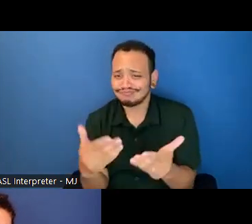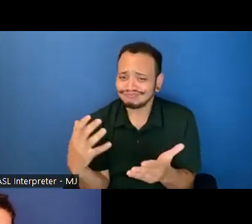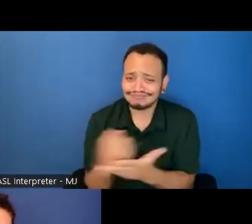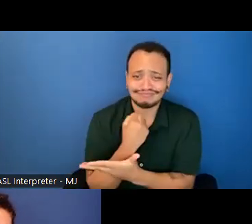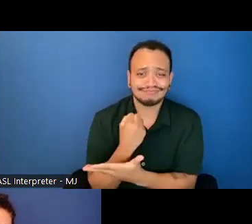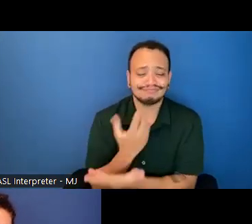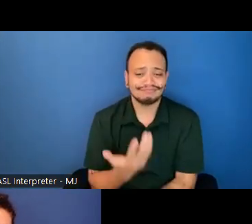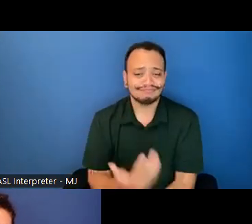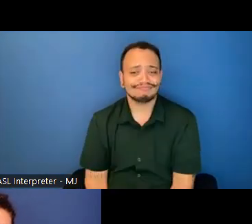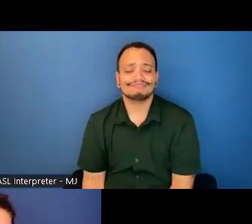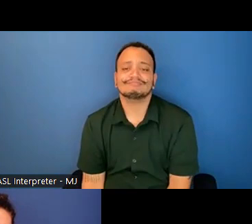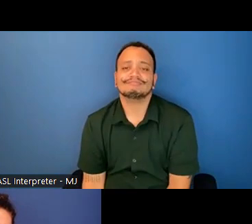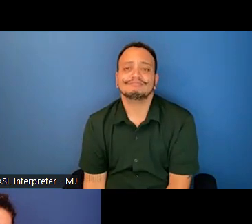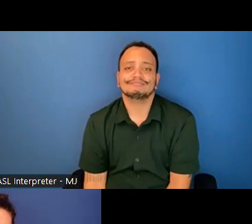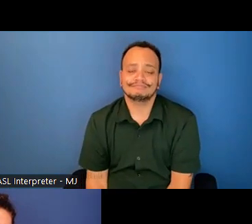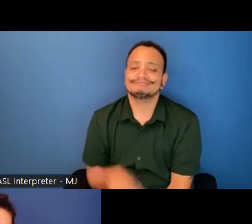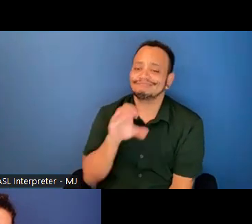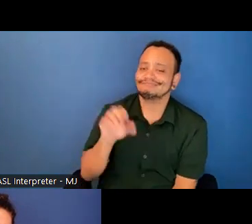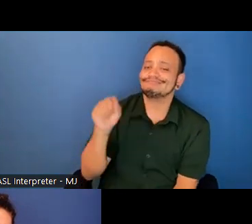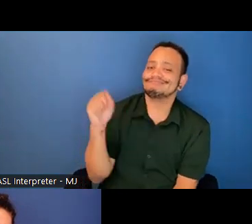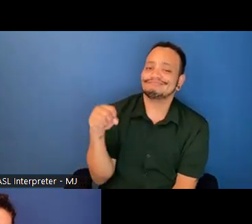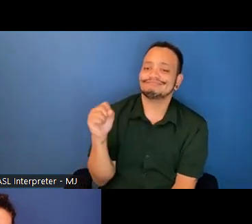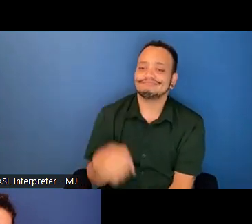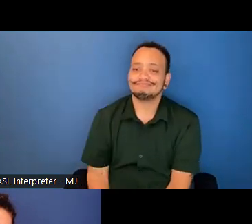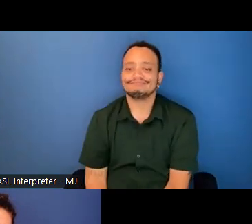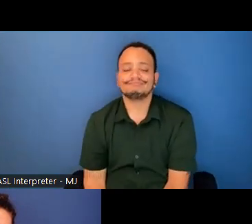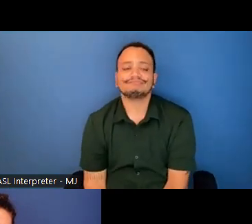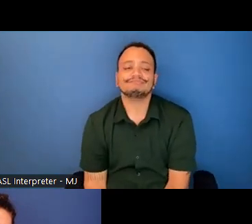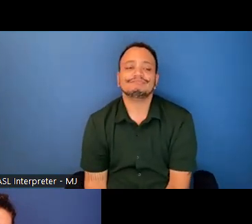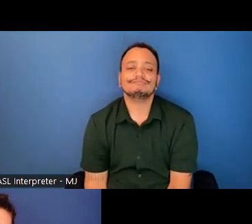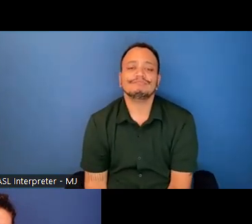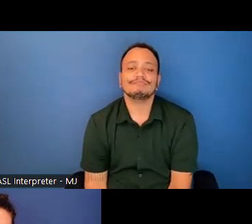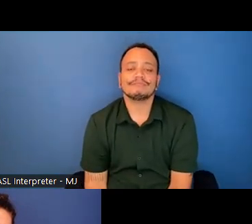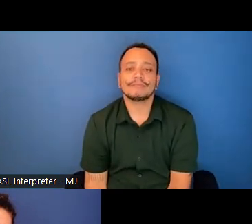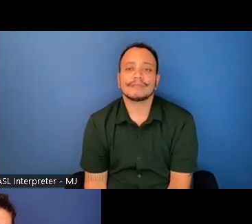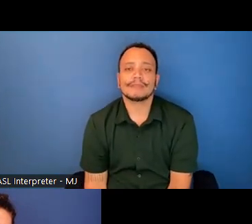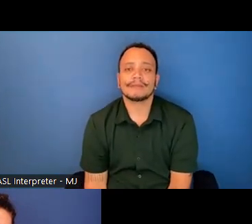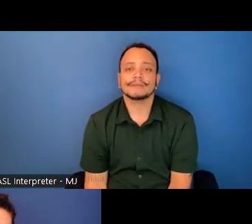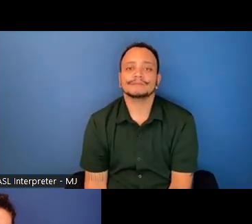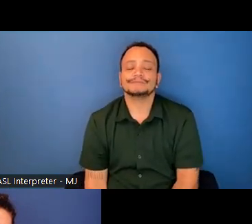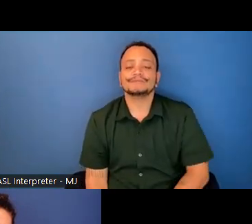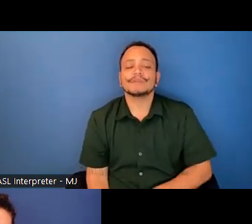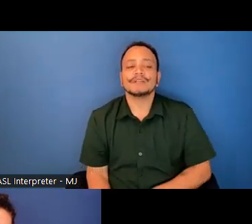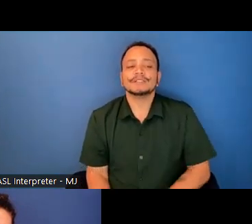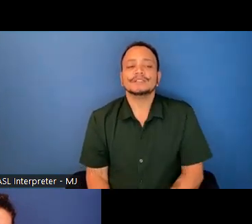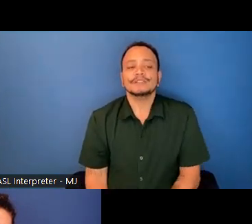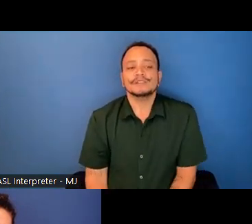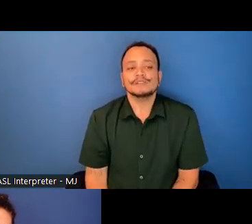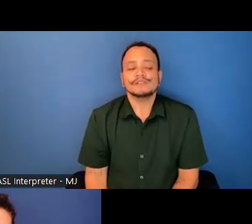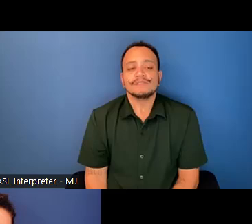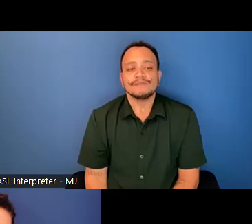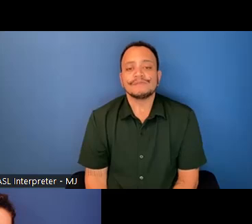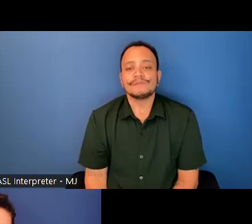those opportunities? right, right. Mhm. And I think, I mean, that leads me to this thought, which is